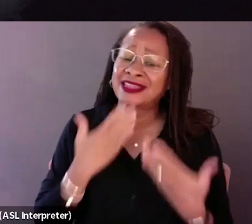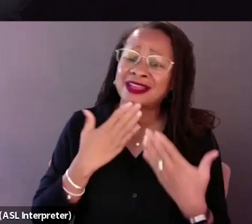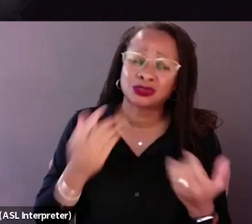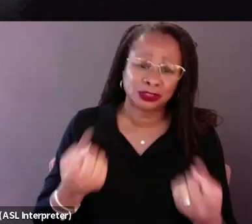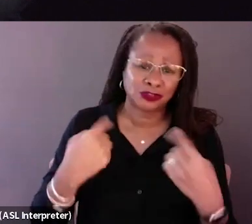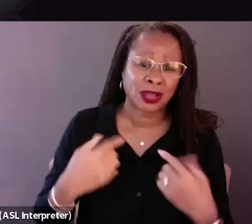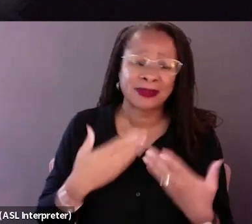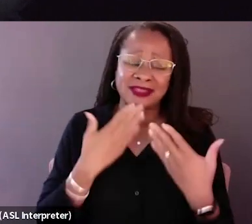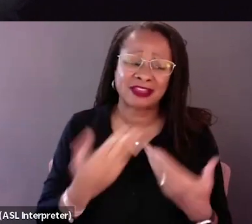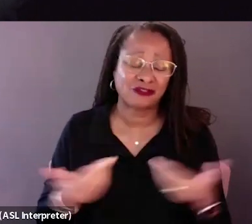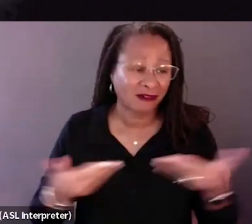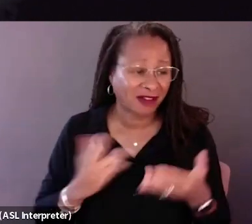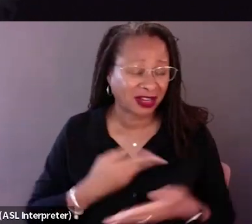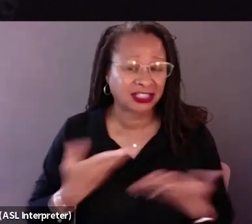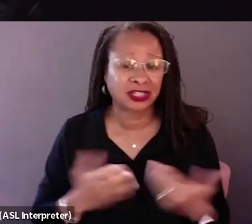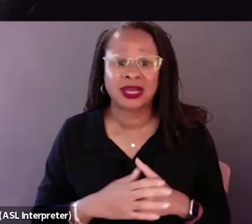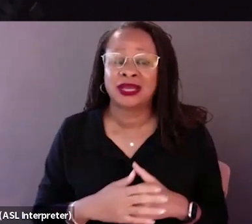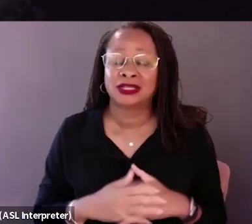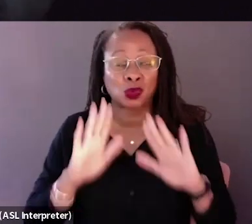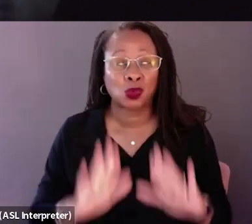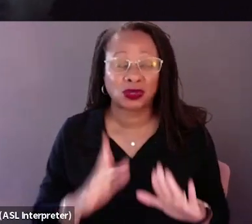So really appreciate you all.